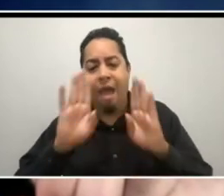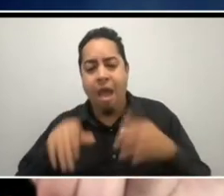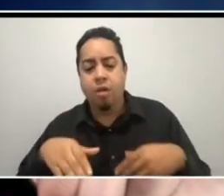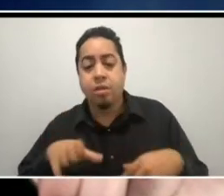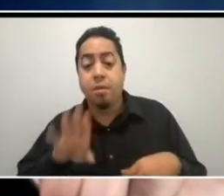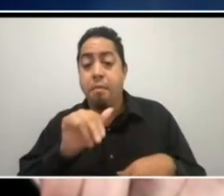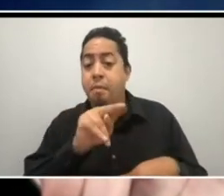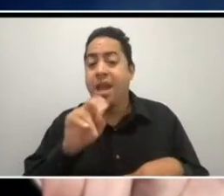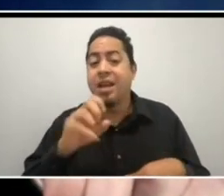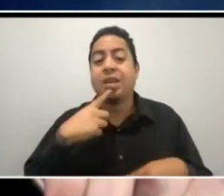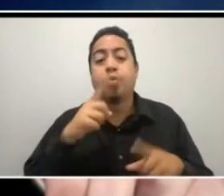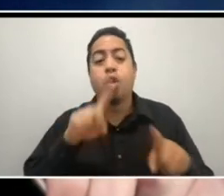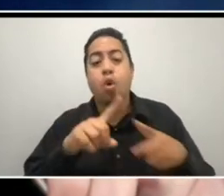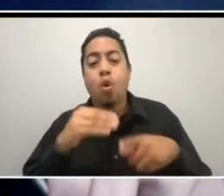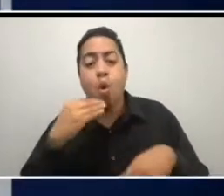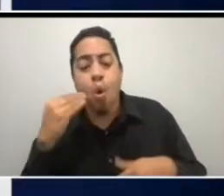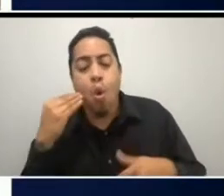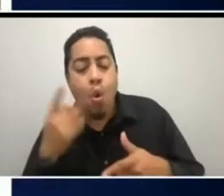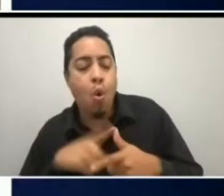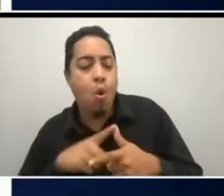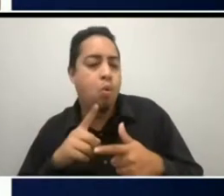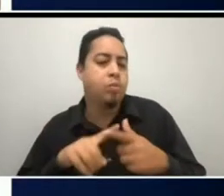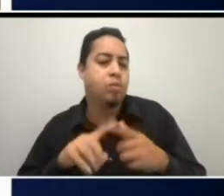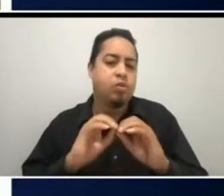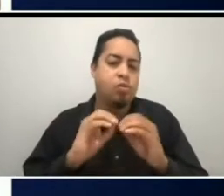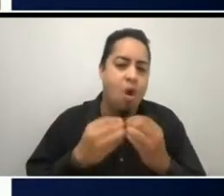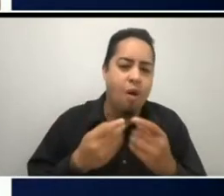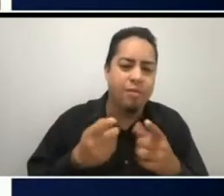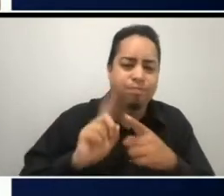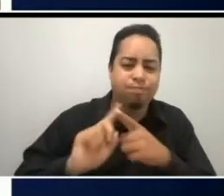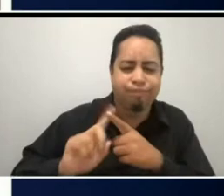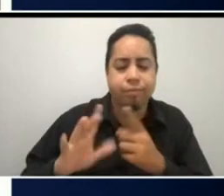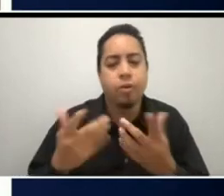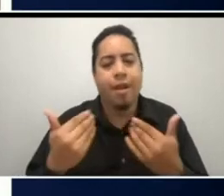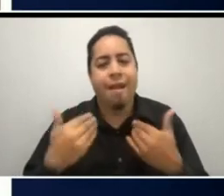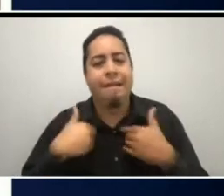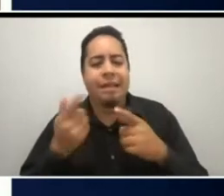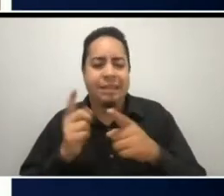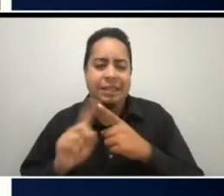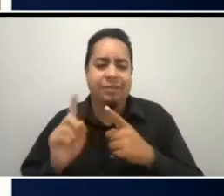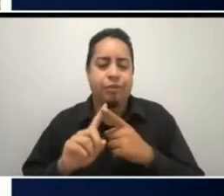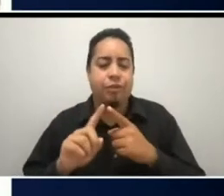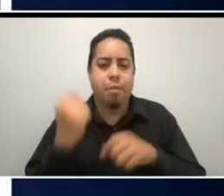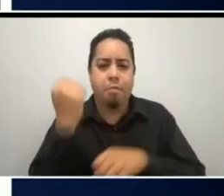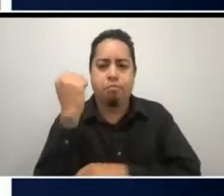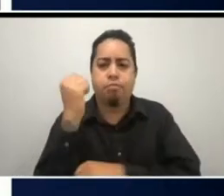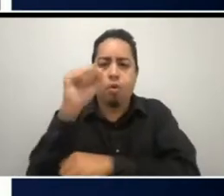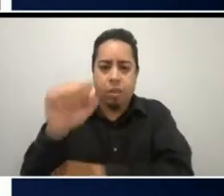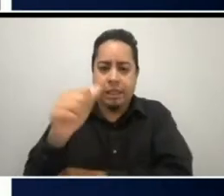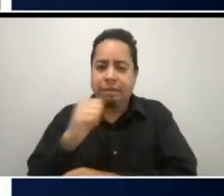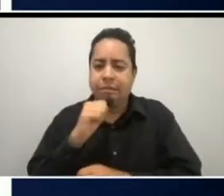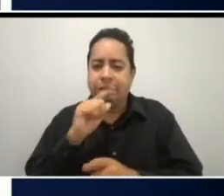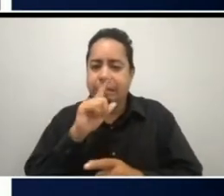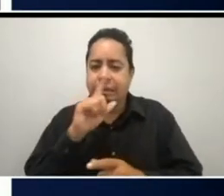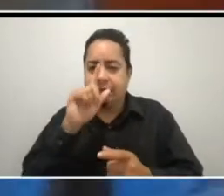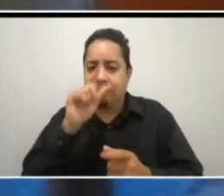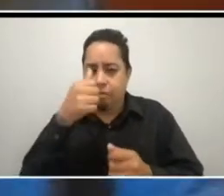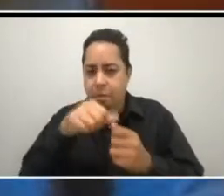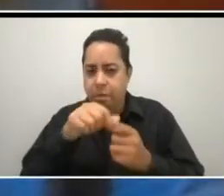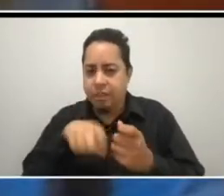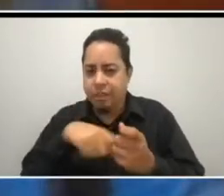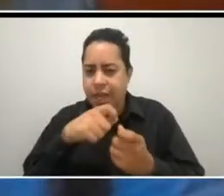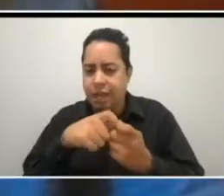to homes, and we're going to let them know what we think about them. There were multiple protests. I actually don't remember the exact number. There was at least three, I